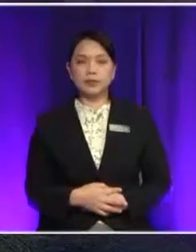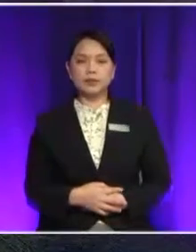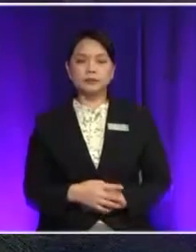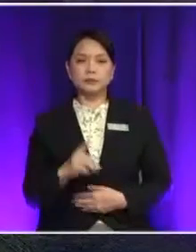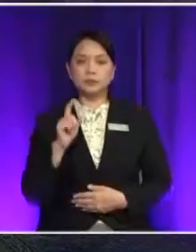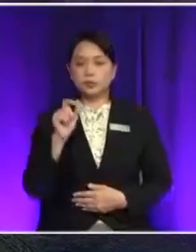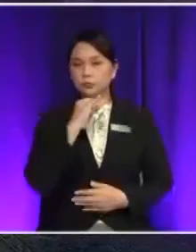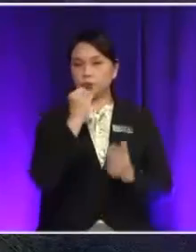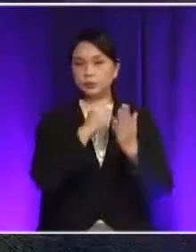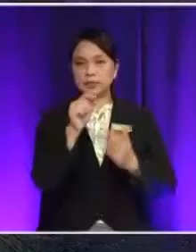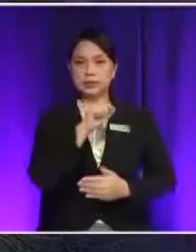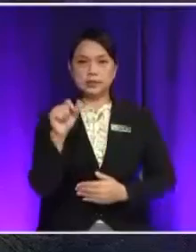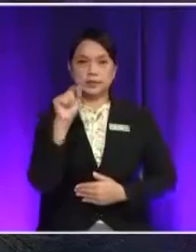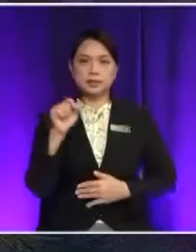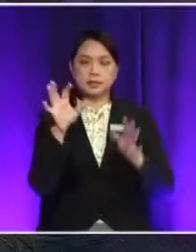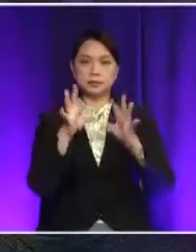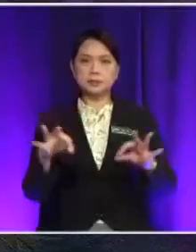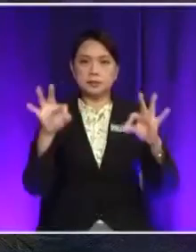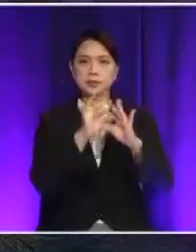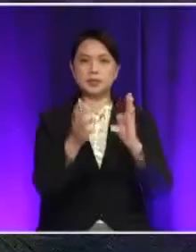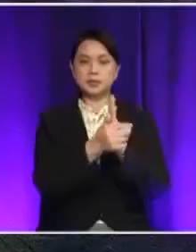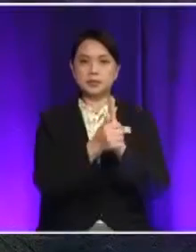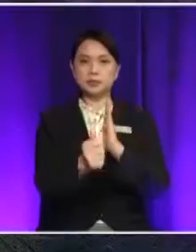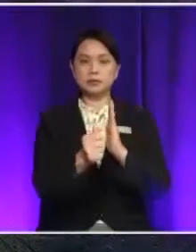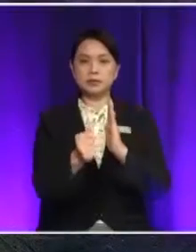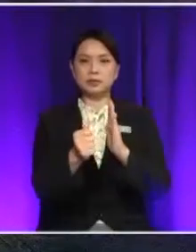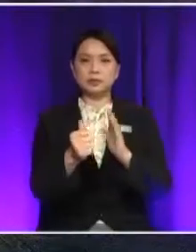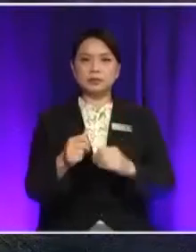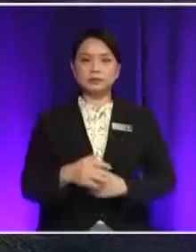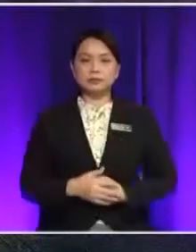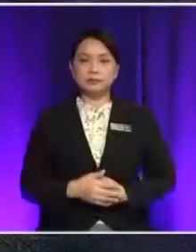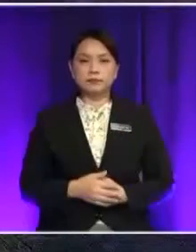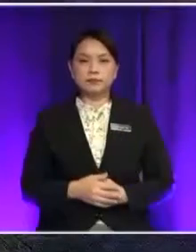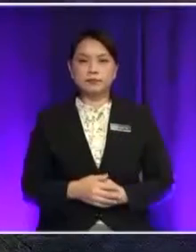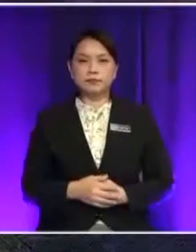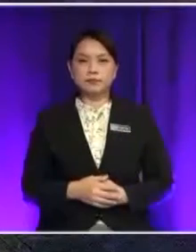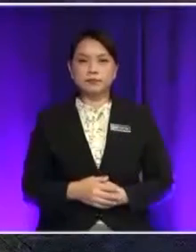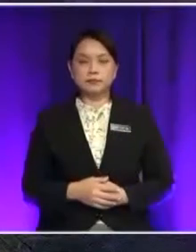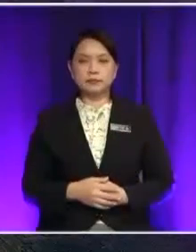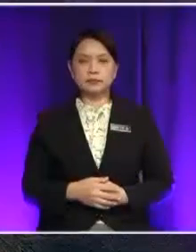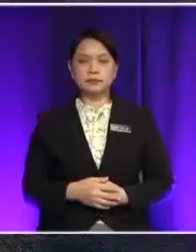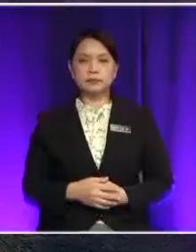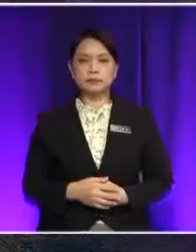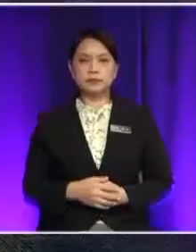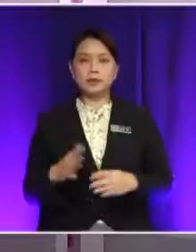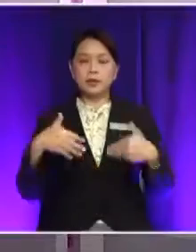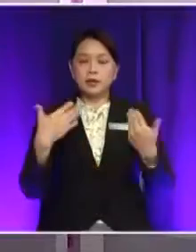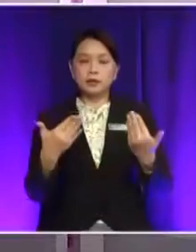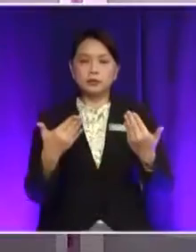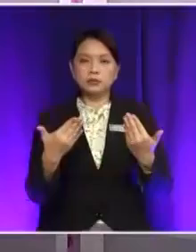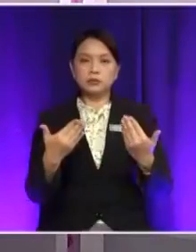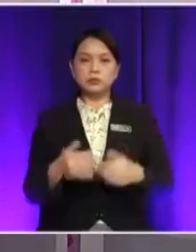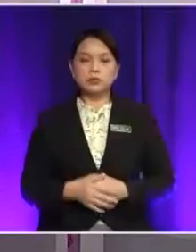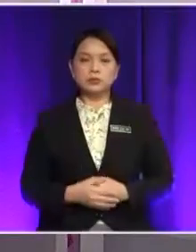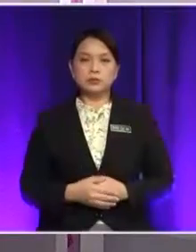skills complete and perfect on gap text. Exactly. So gap text is actually how they link the ideas. Right. But girls